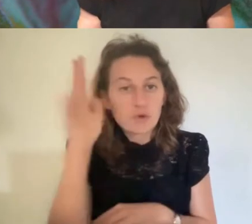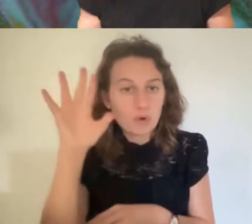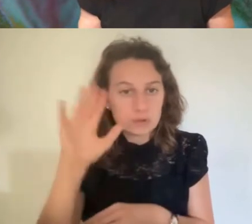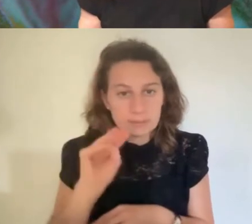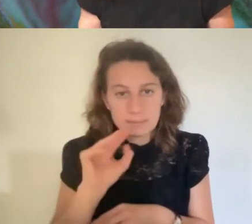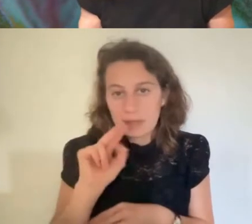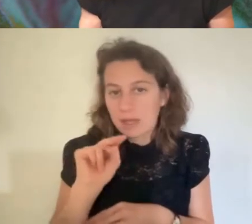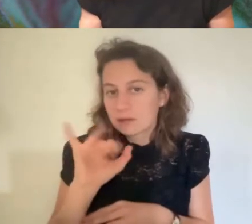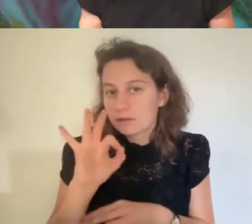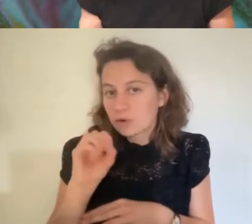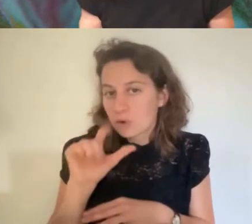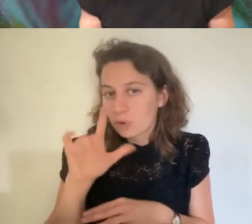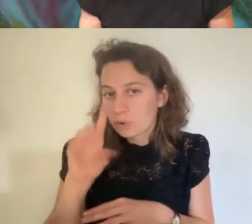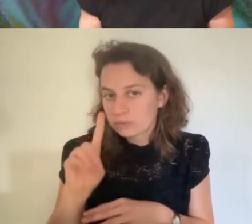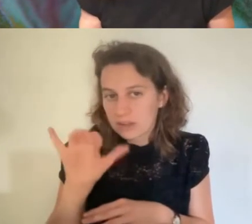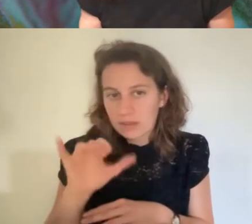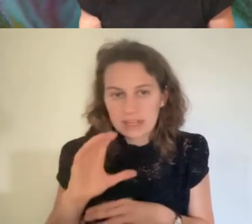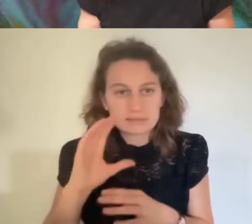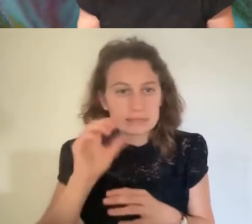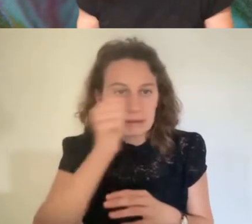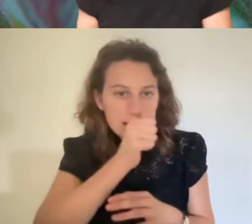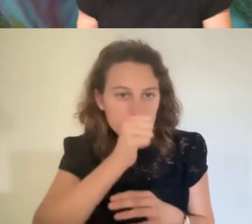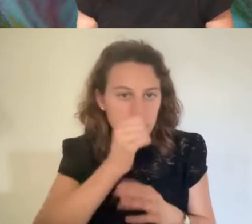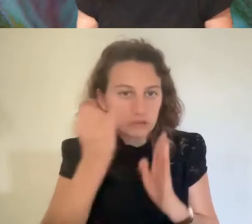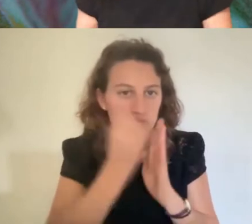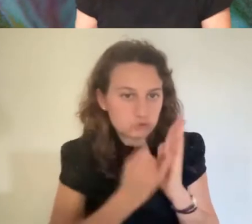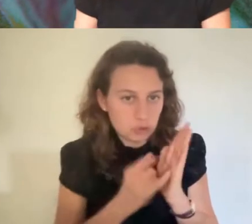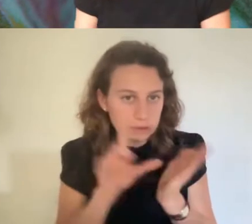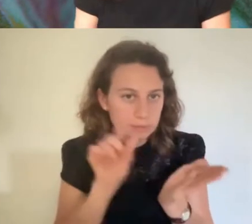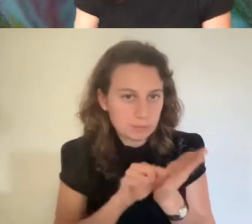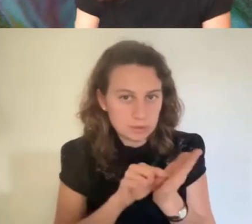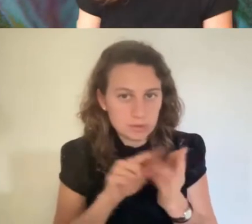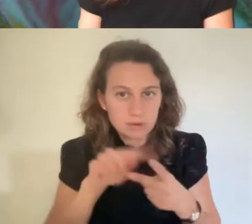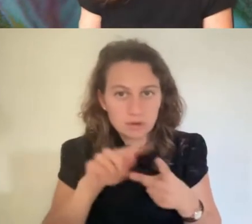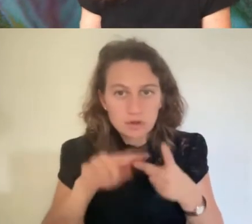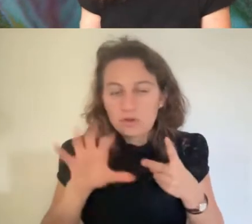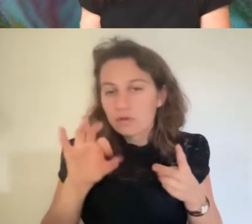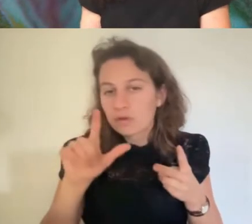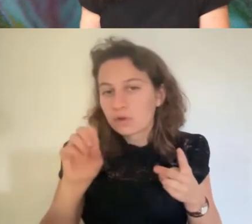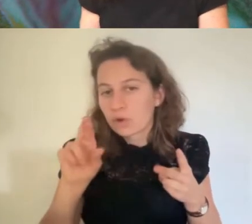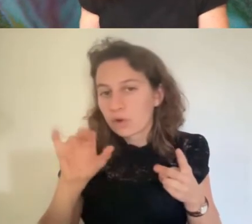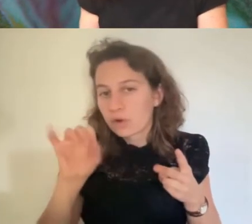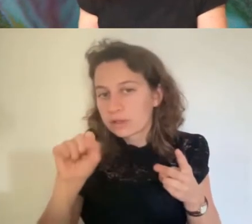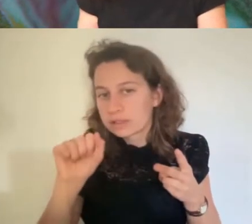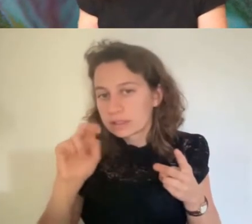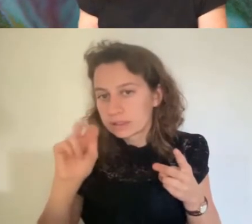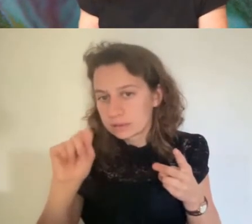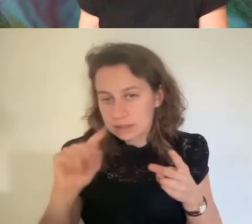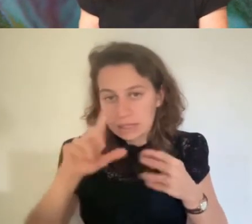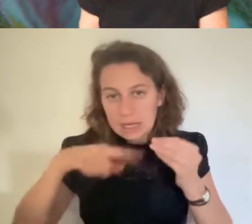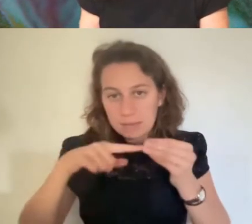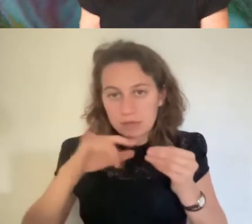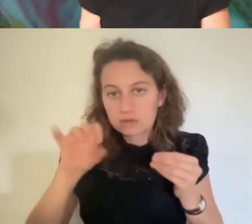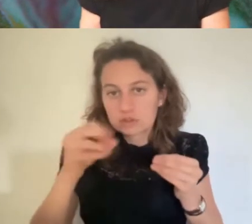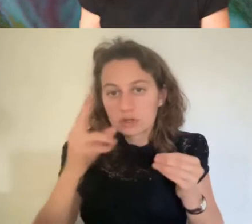also included animation, prints, and drawings. And the other one was Plorotus, which is about John Cage, but specifically about